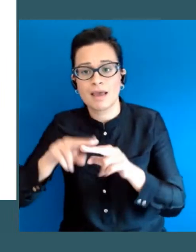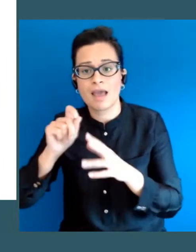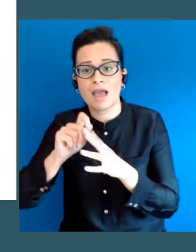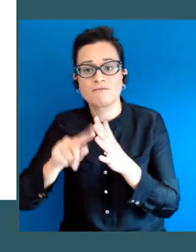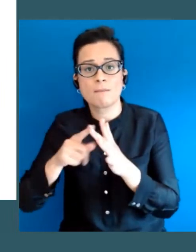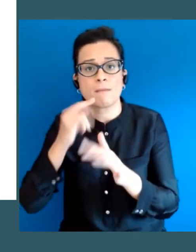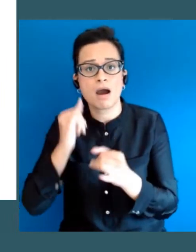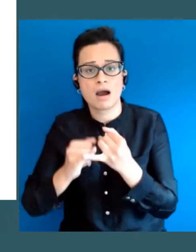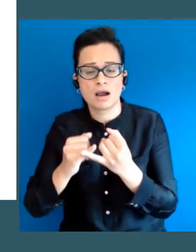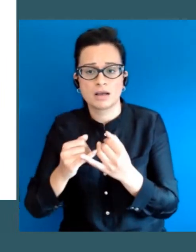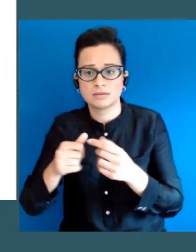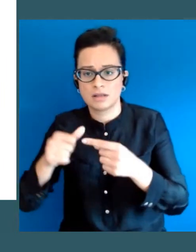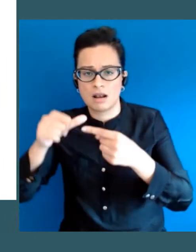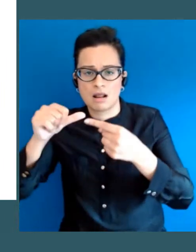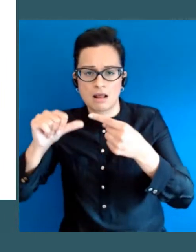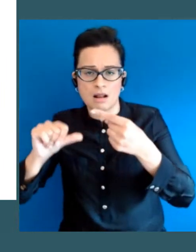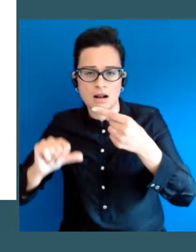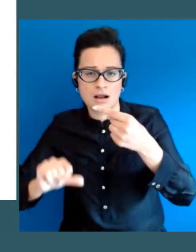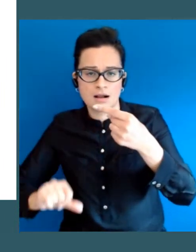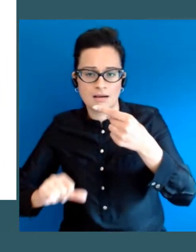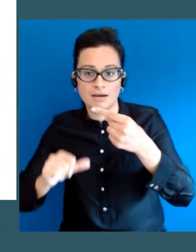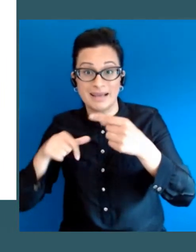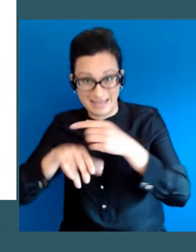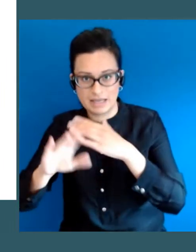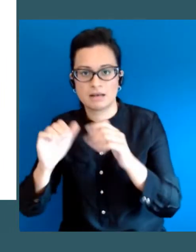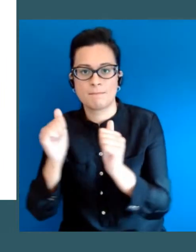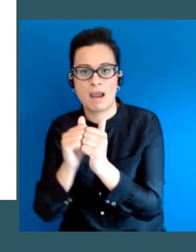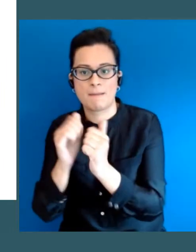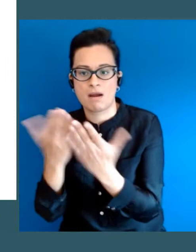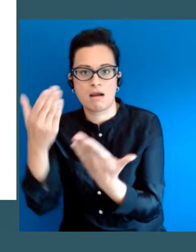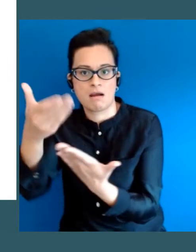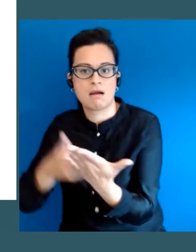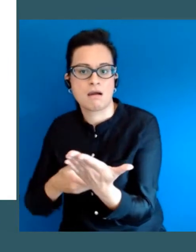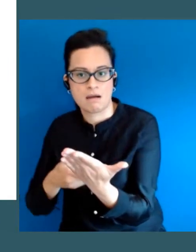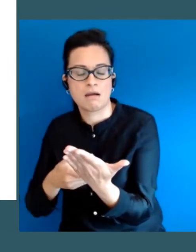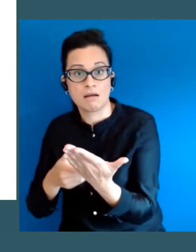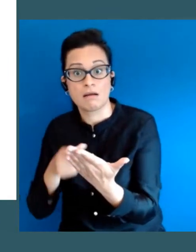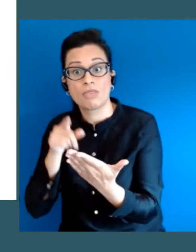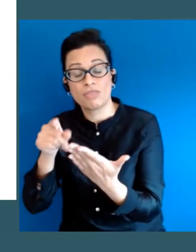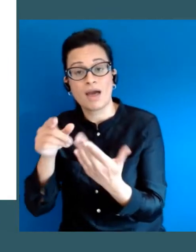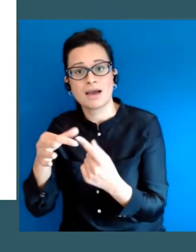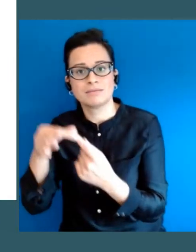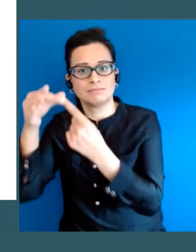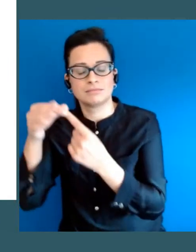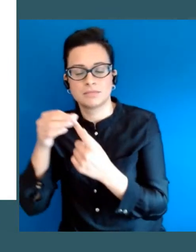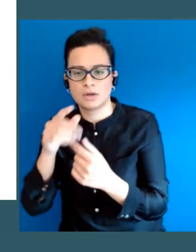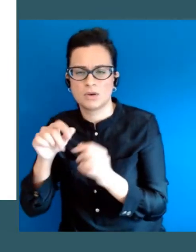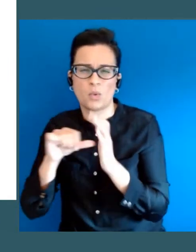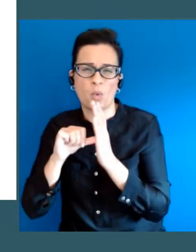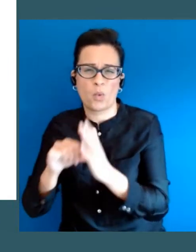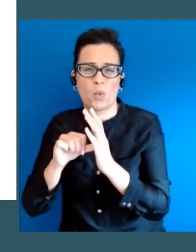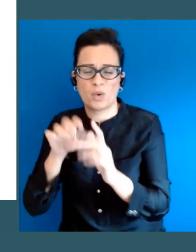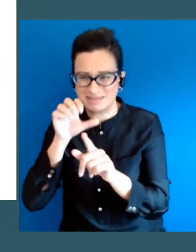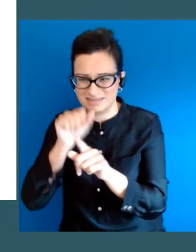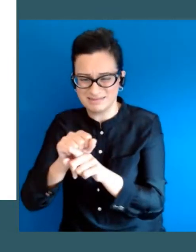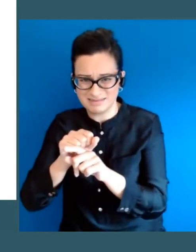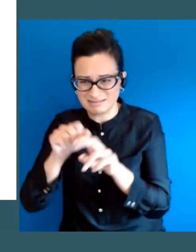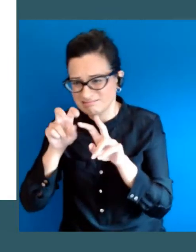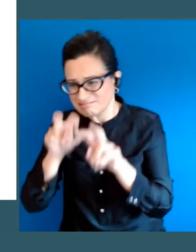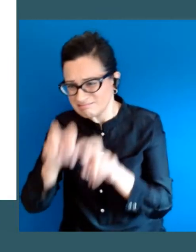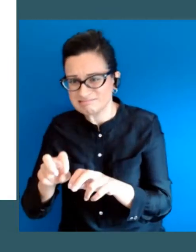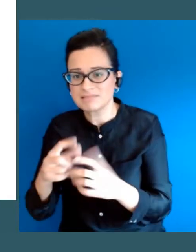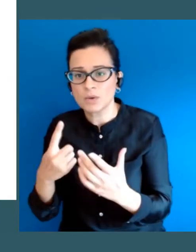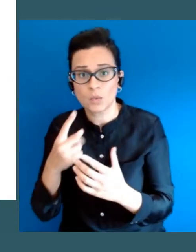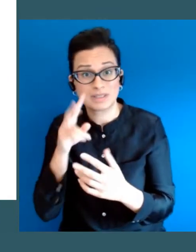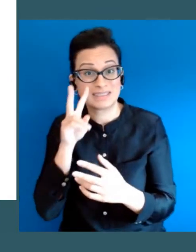longer list in the paper, but it just highlights that it is a particularly difficult diagnosis. As you can see with baby T,